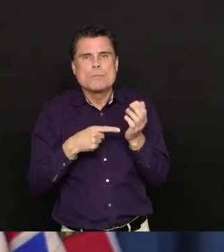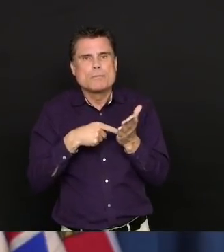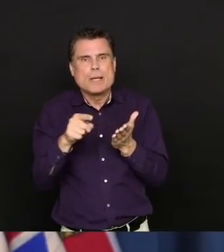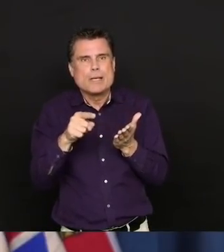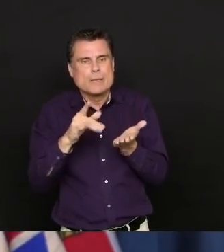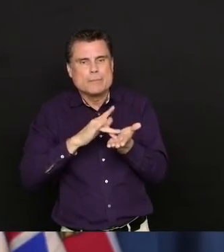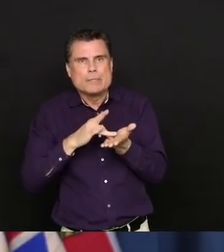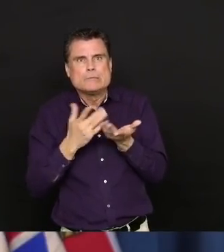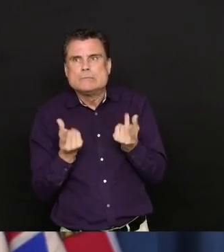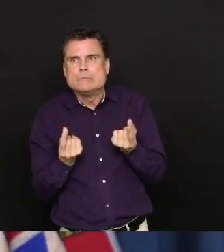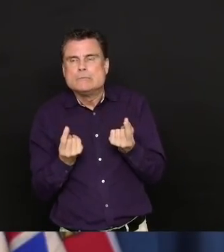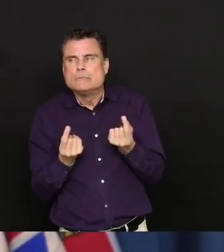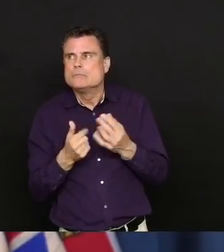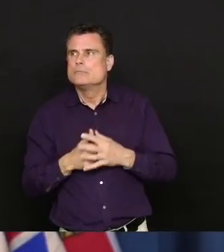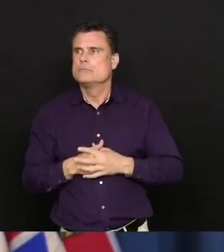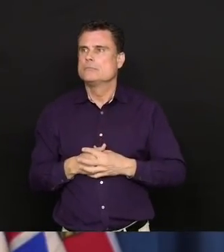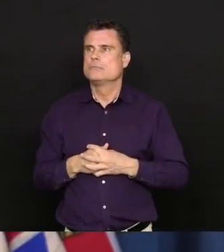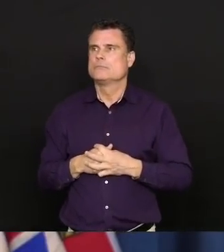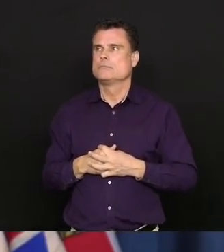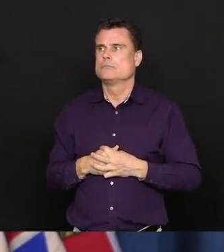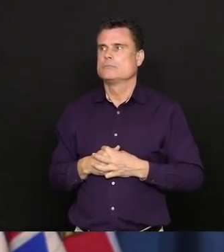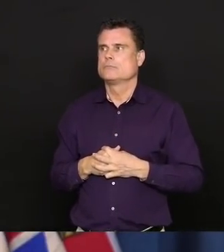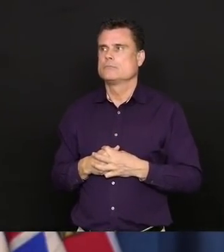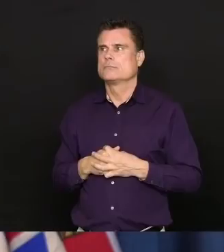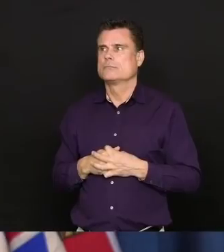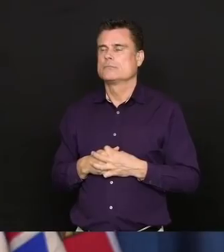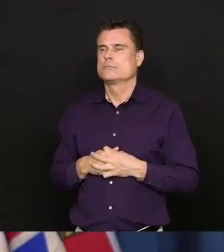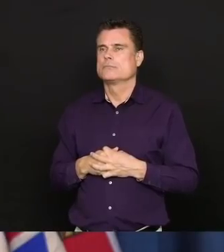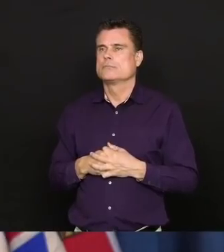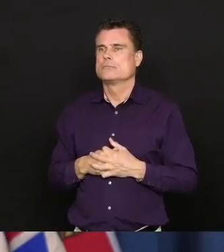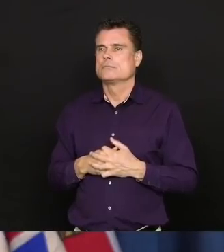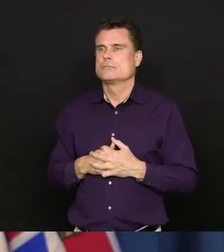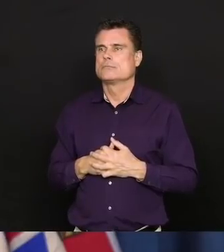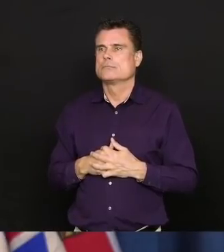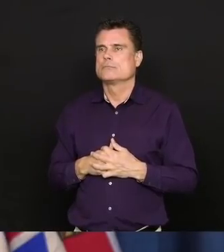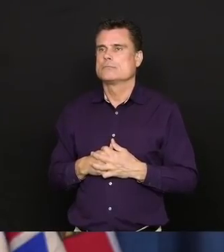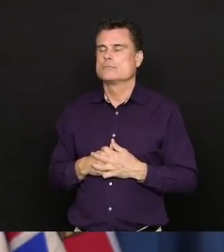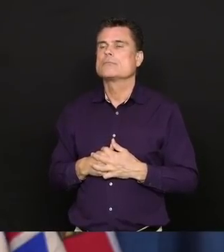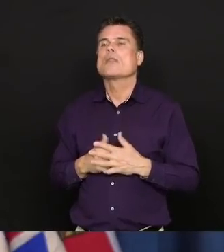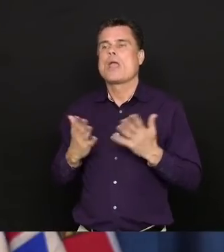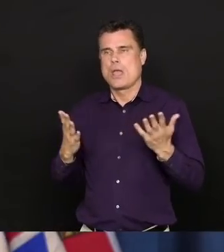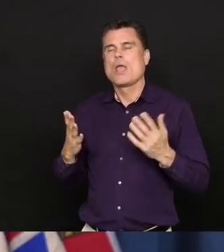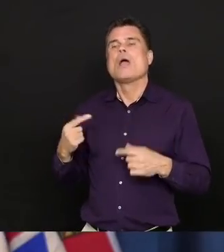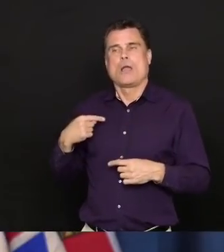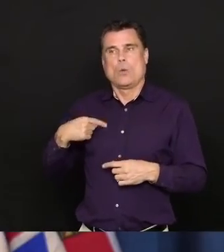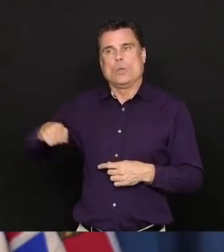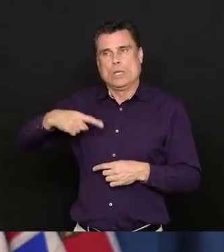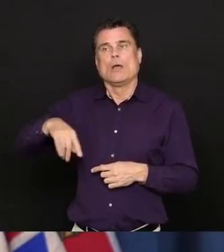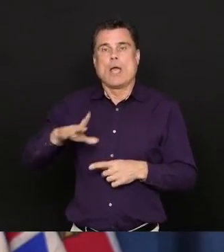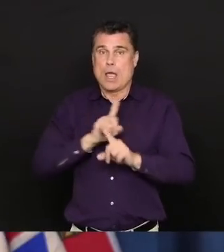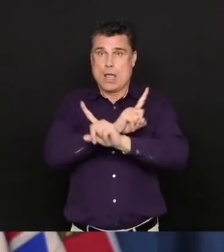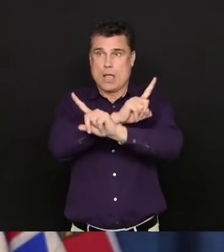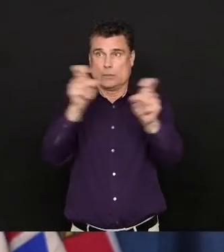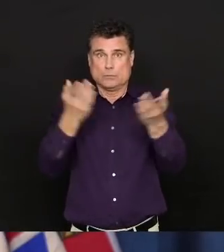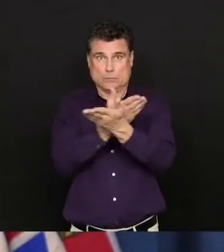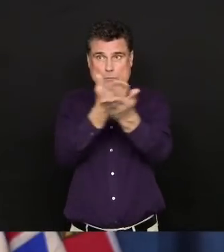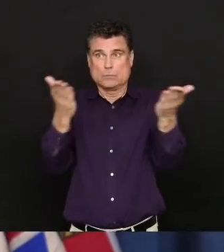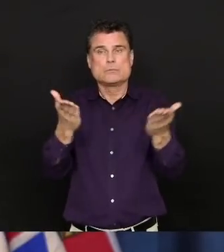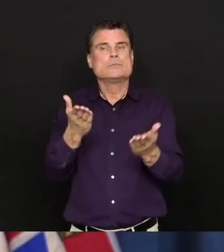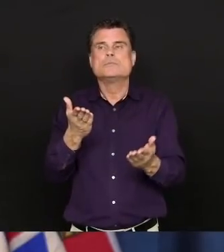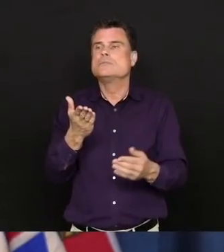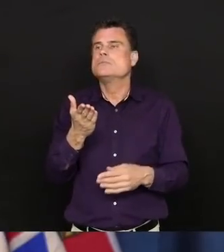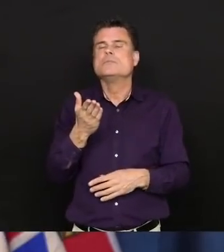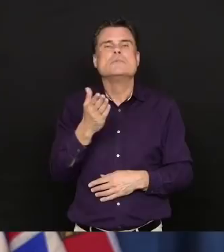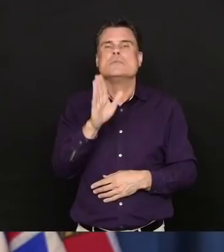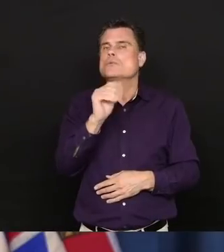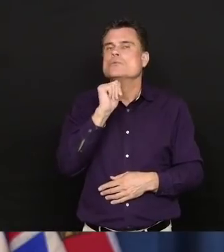people to stick with the 30 days right now is because we know there are supply chain issues around the world, and we want to make sure that everybody